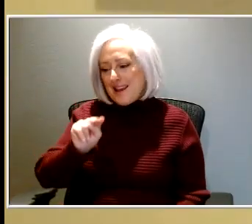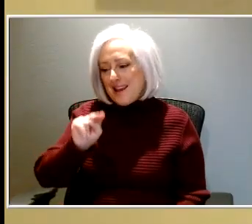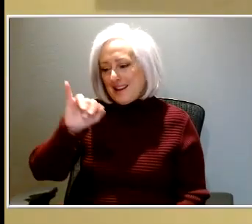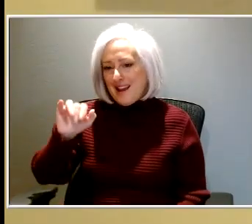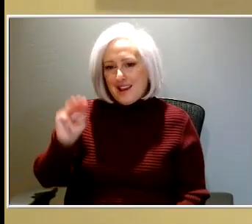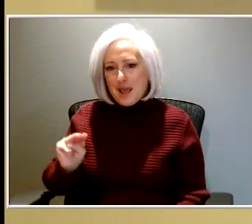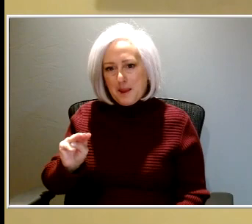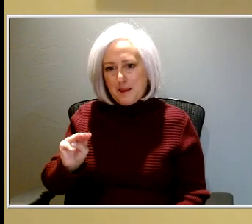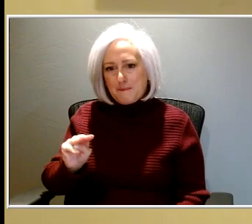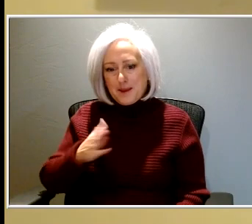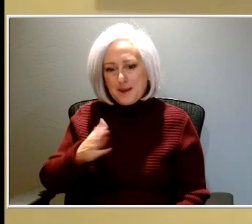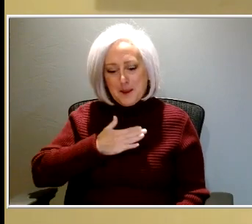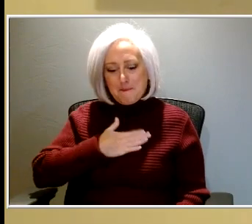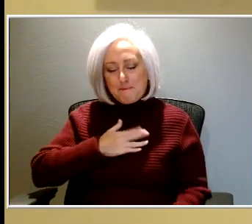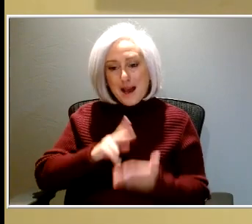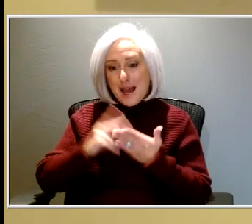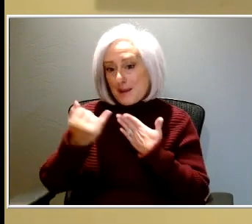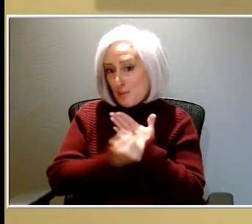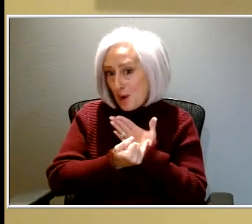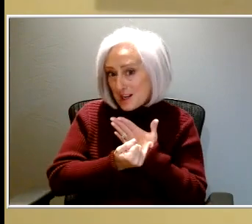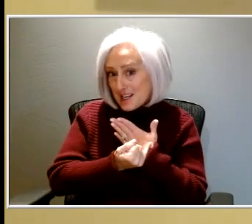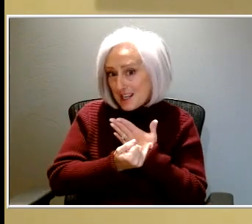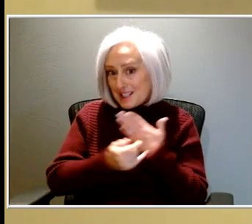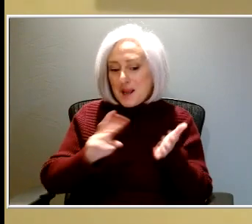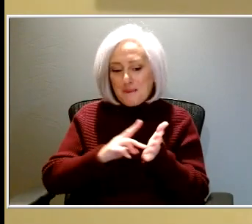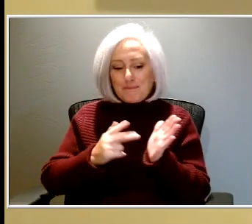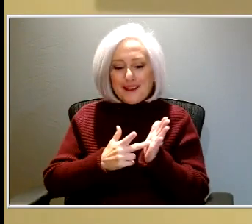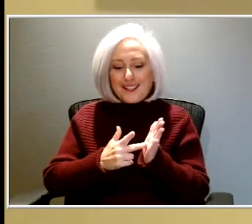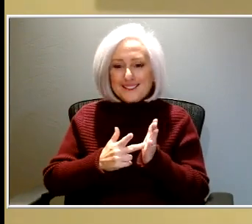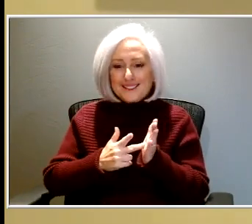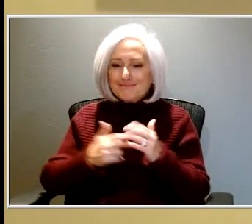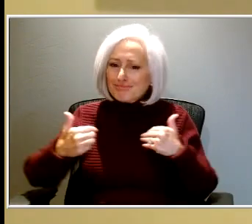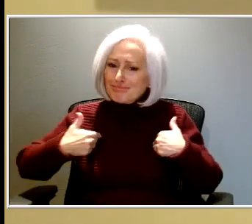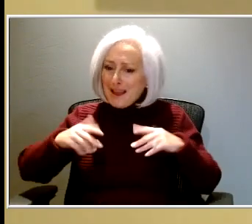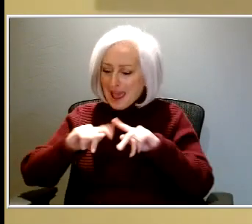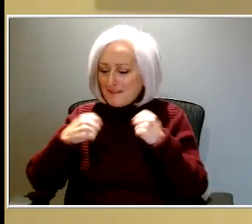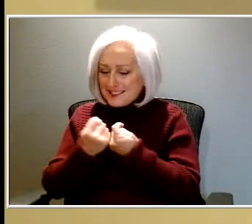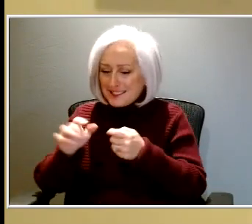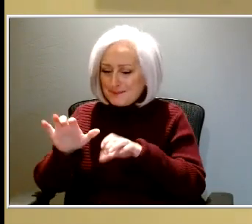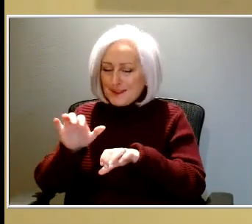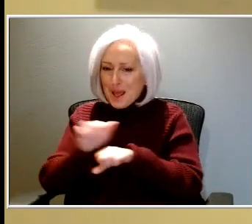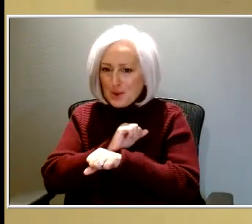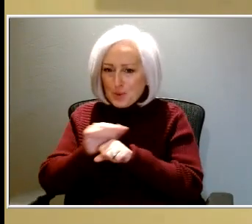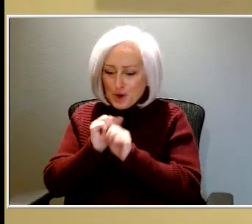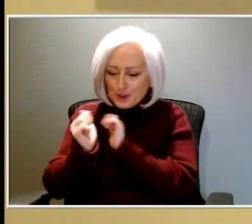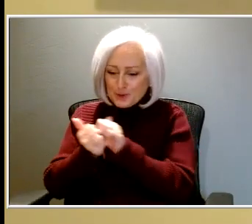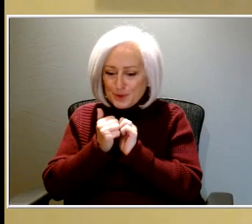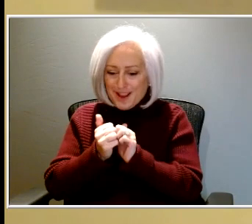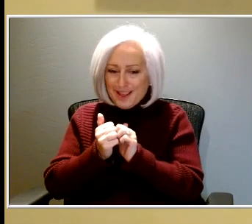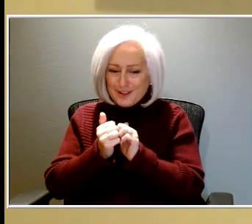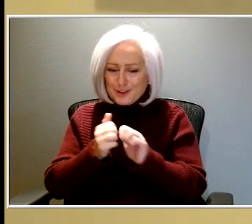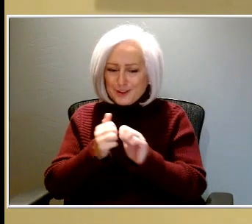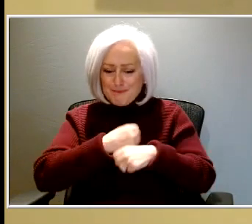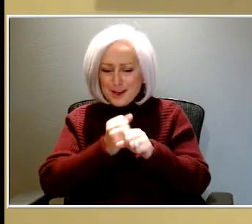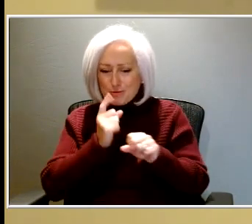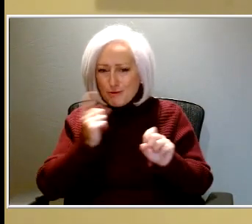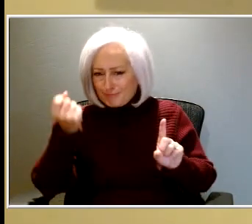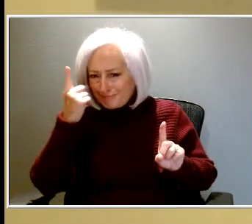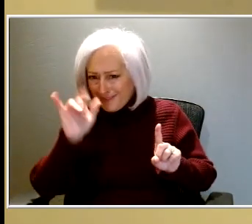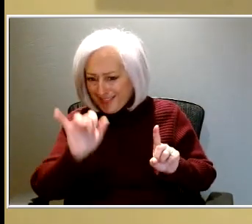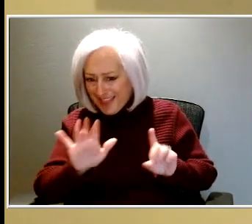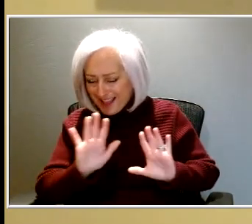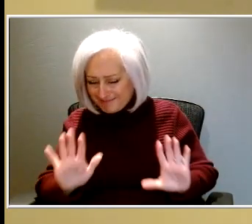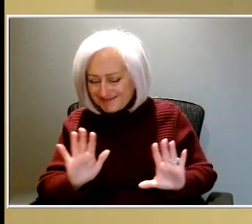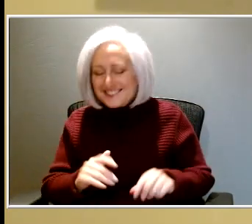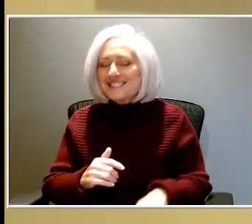my projects, of course, I have a lot of colleagues who do the work. So I want to be clear about that. But we've been